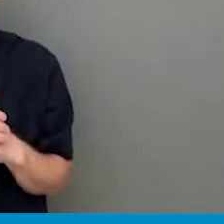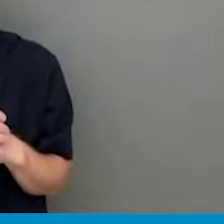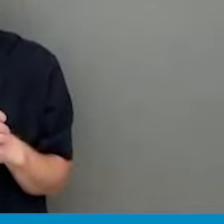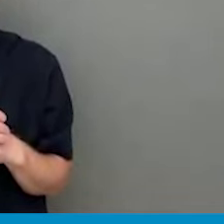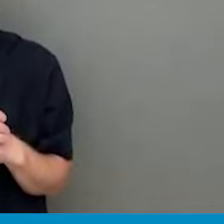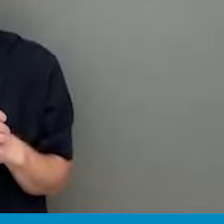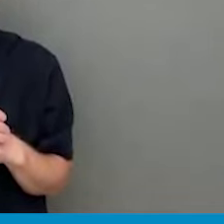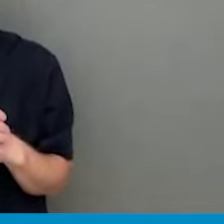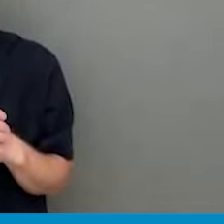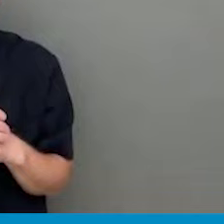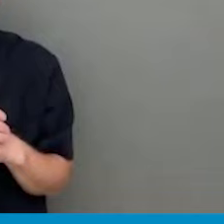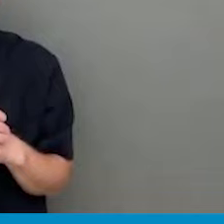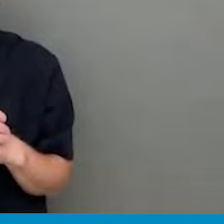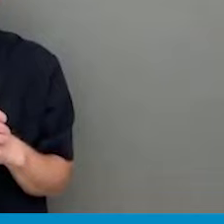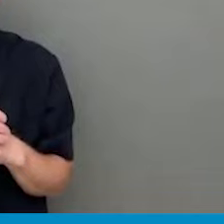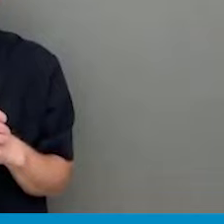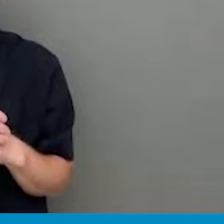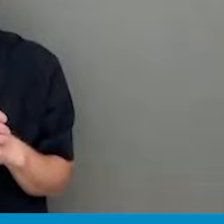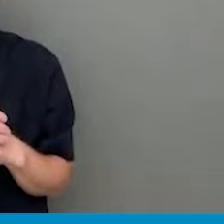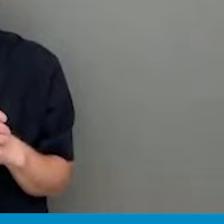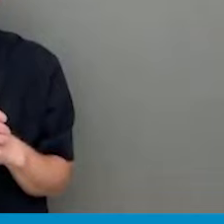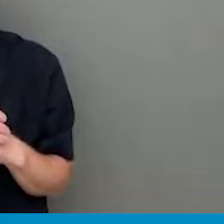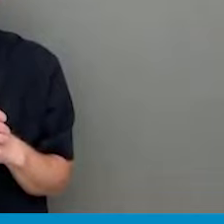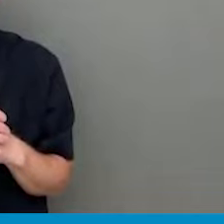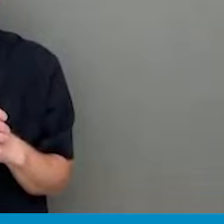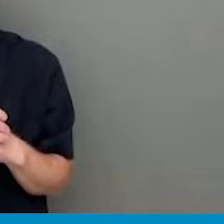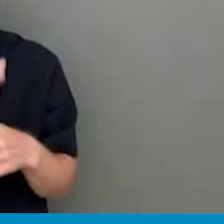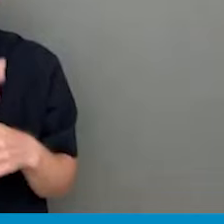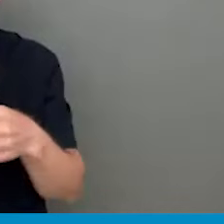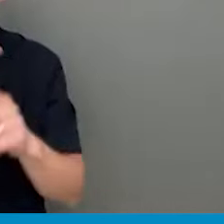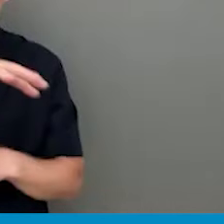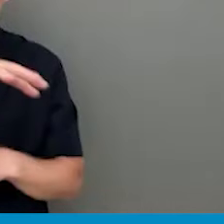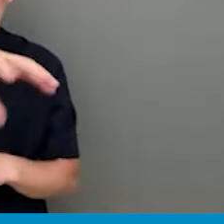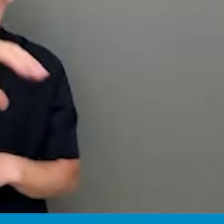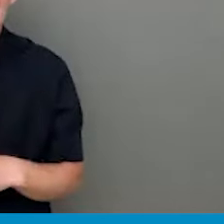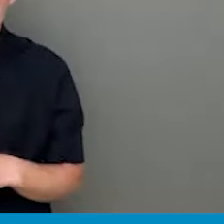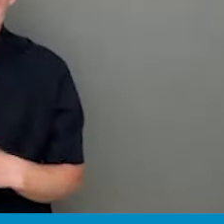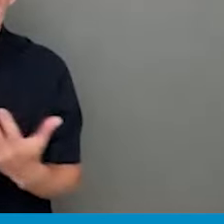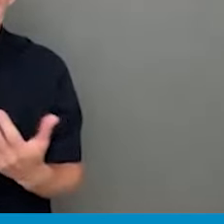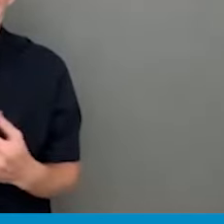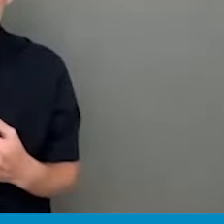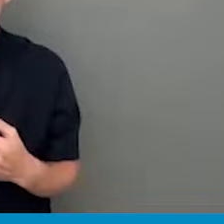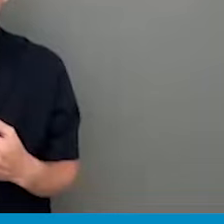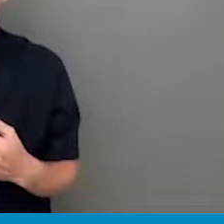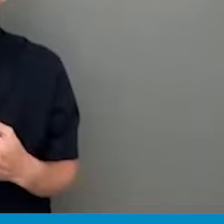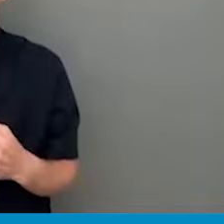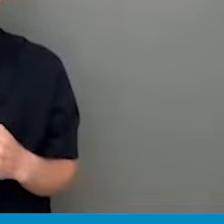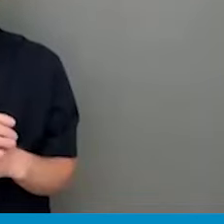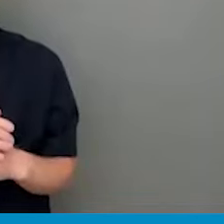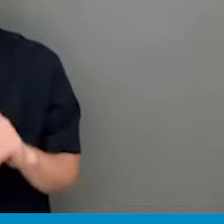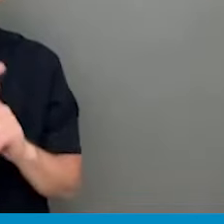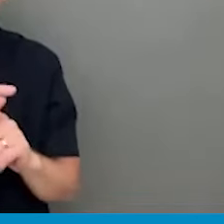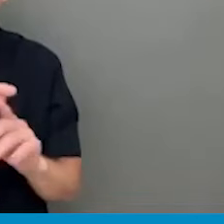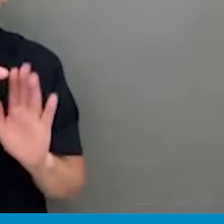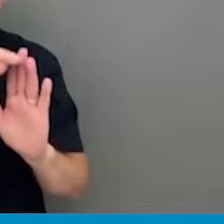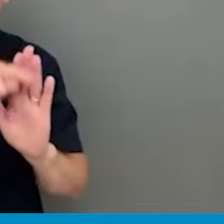OPDs have been going in depth, is when you look at regulation, in many of those programs, there is no clear provision for the public sector